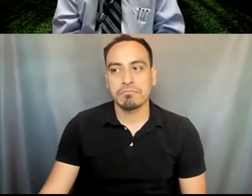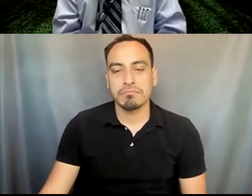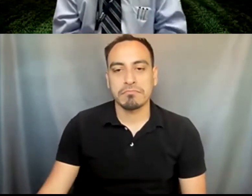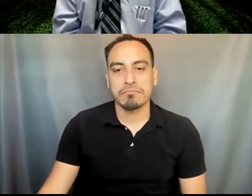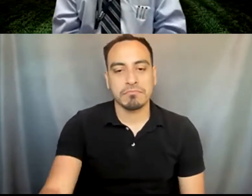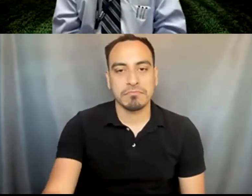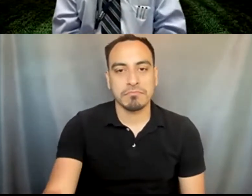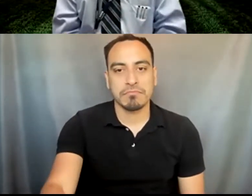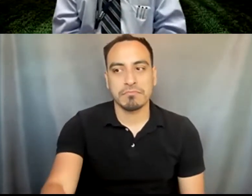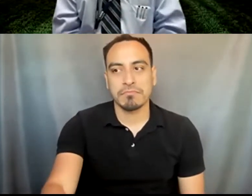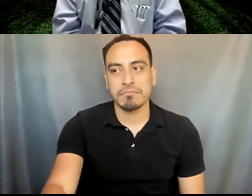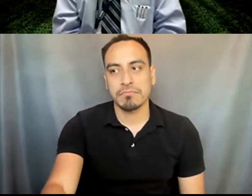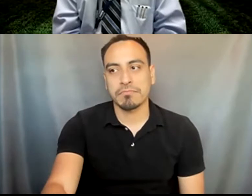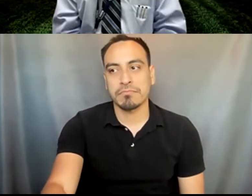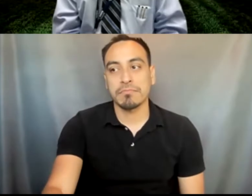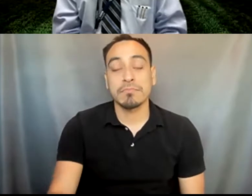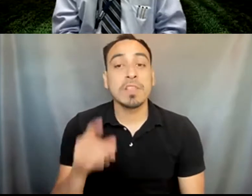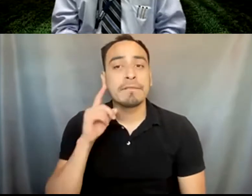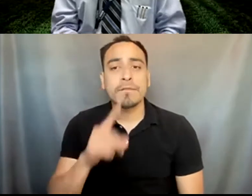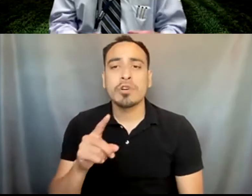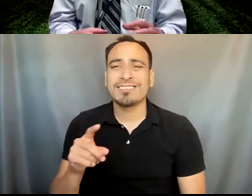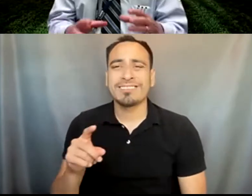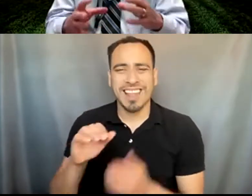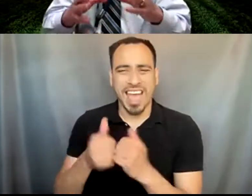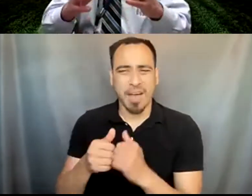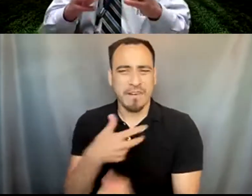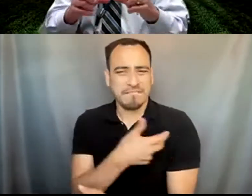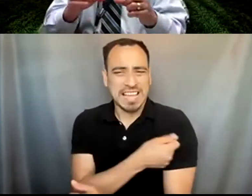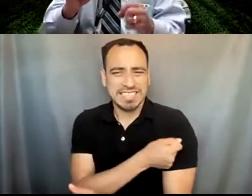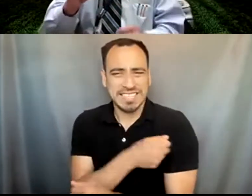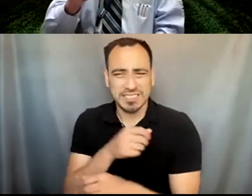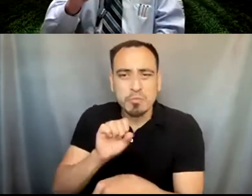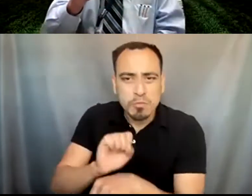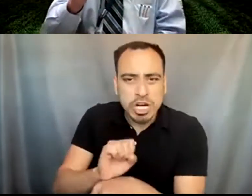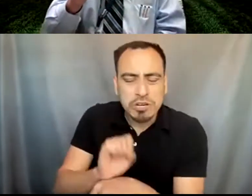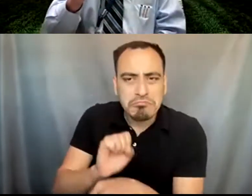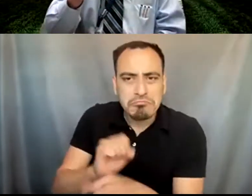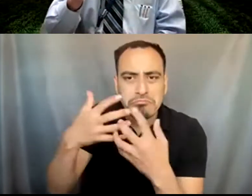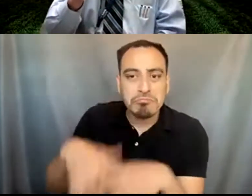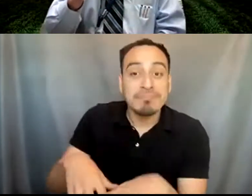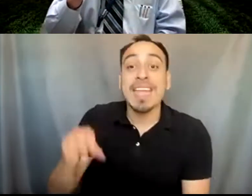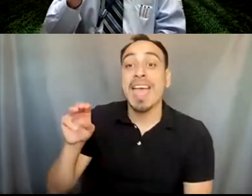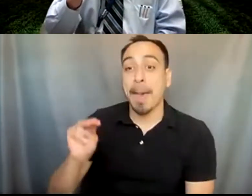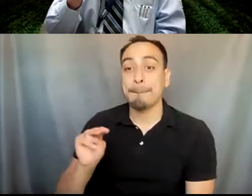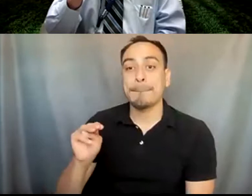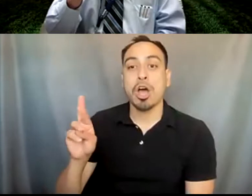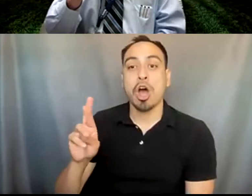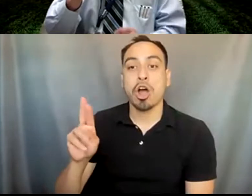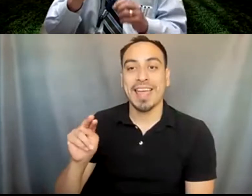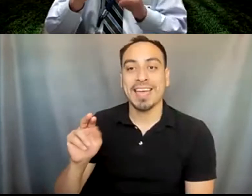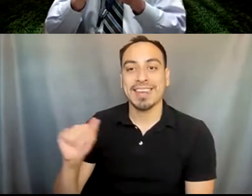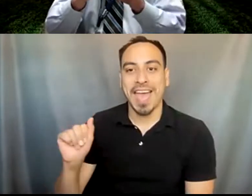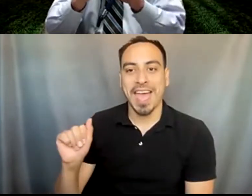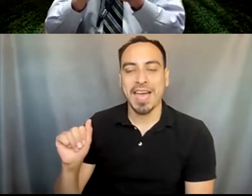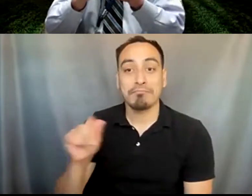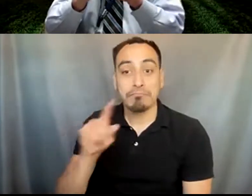work, just to sort of describe it again, the mRNA vaccines are put in a little capsule